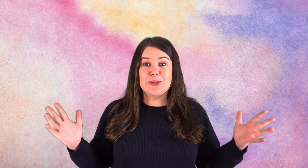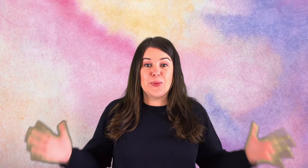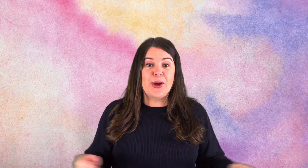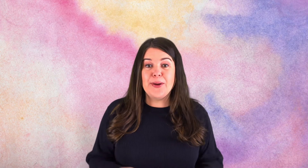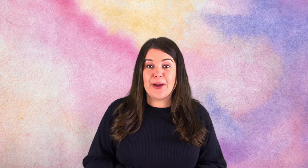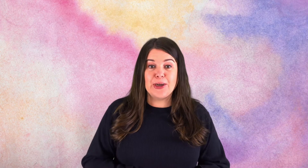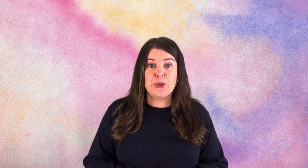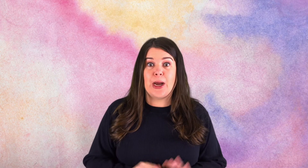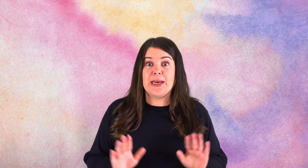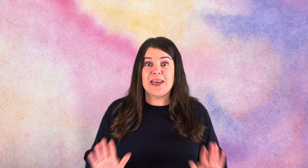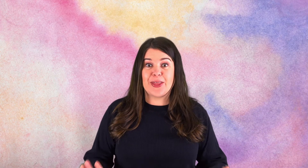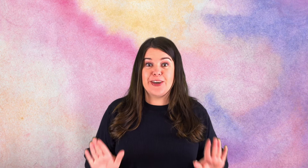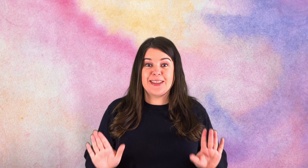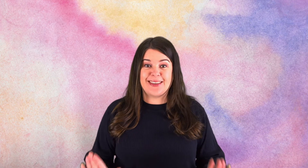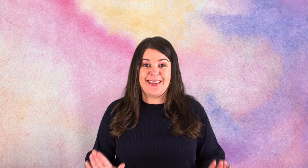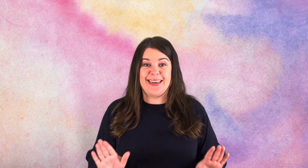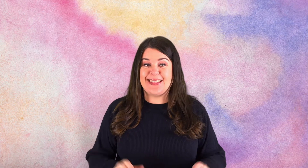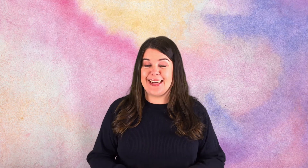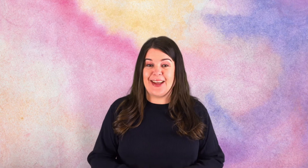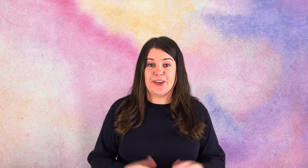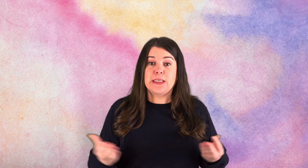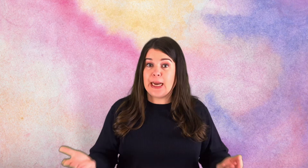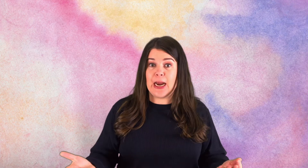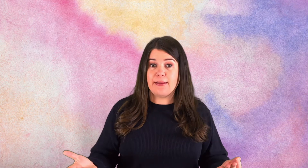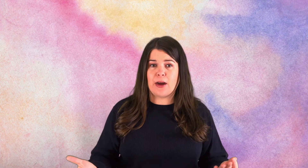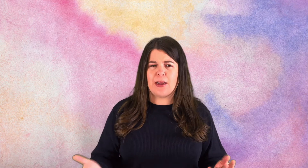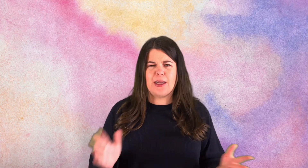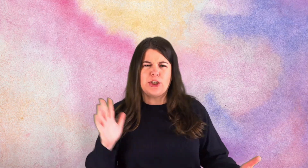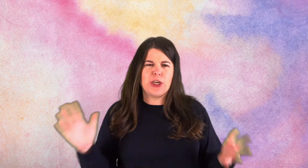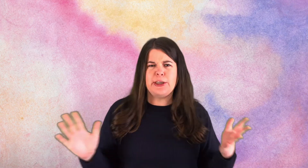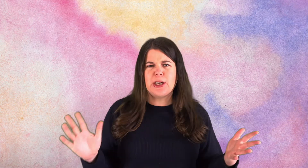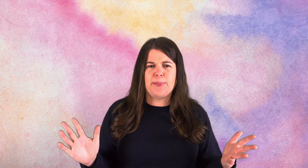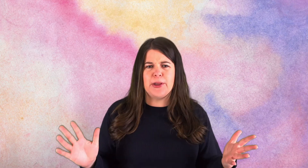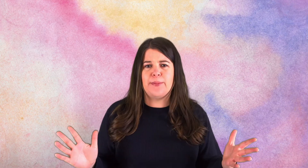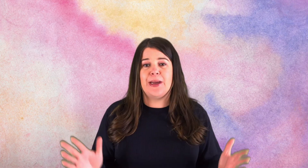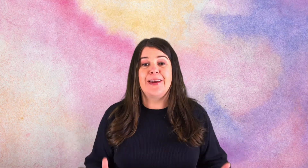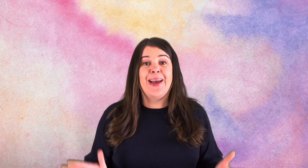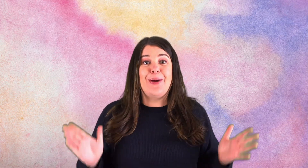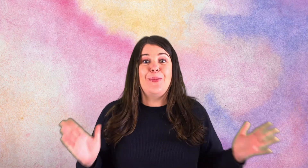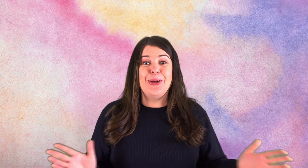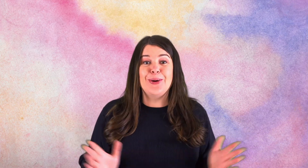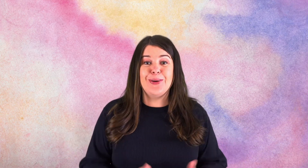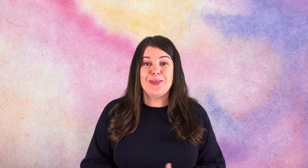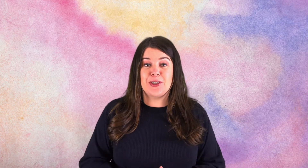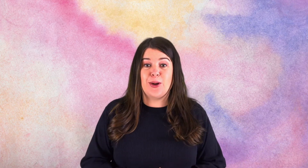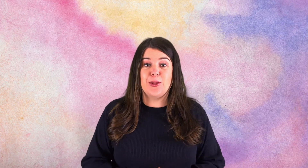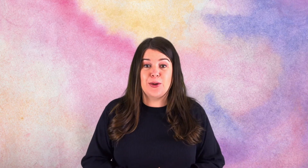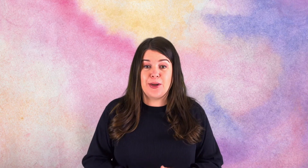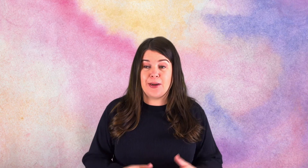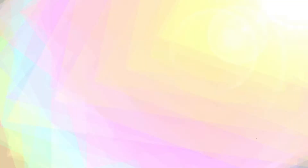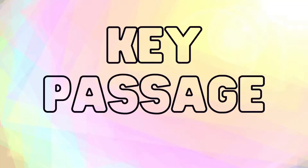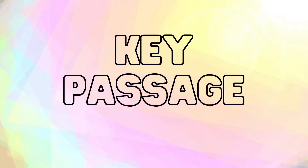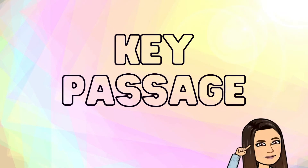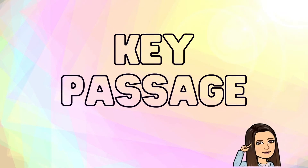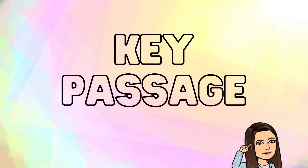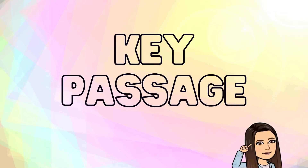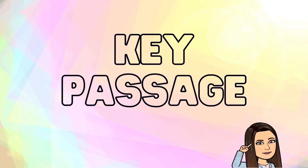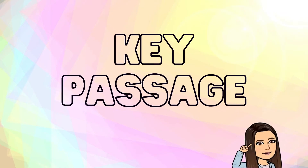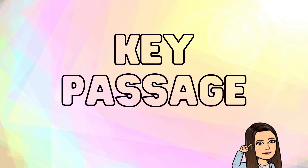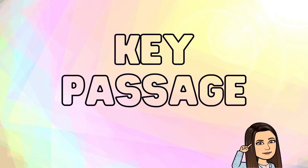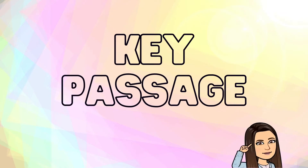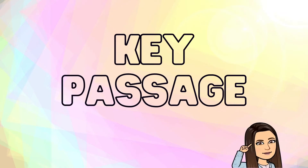Hey friends, welcome back to another Sunday Together. Today I thought, let's change it up a little bit. And we are going to start learning our